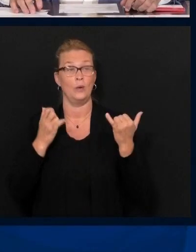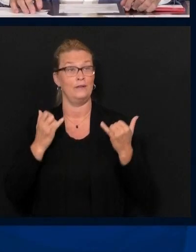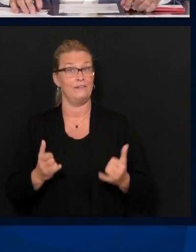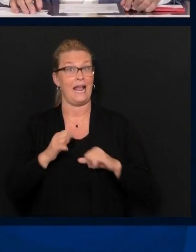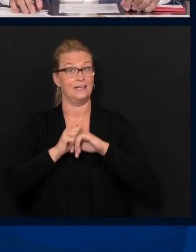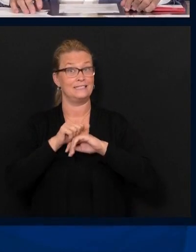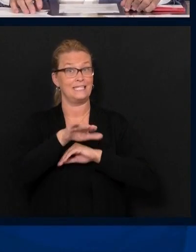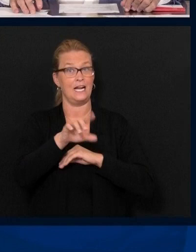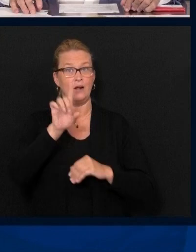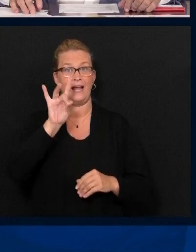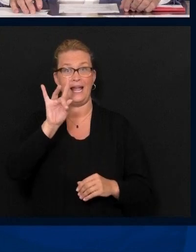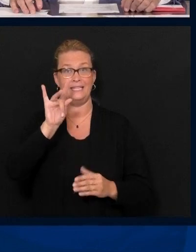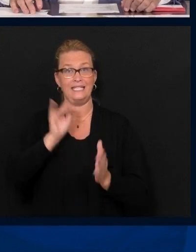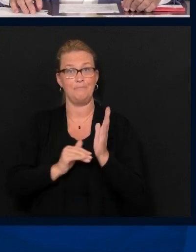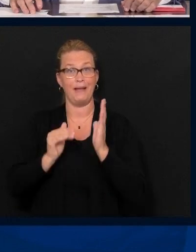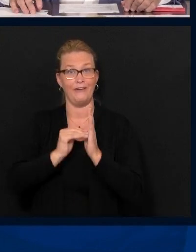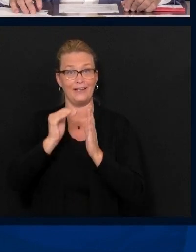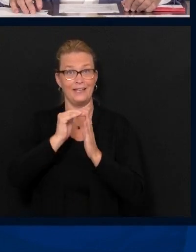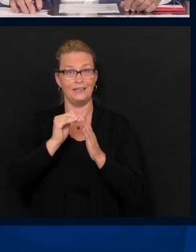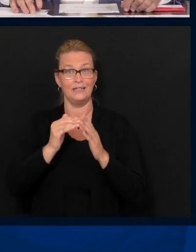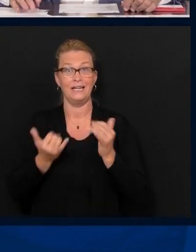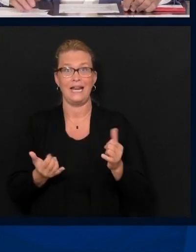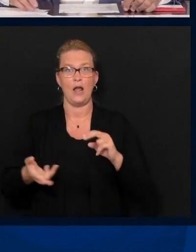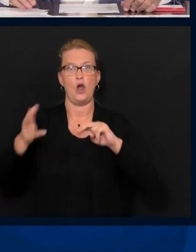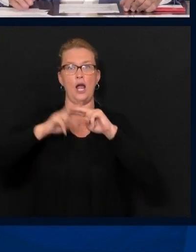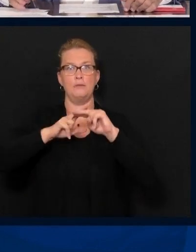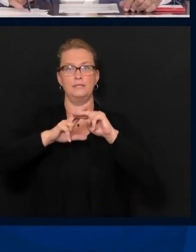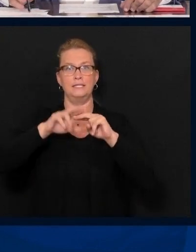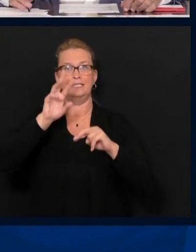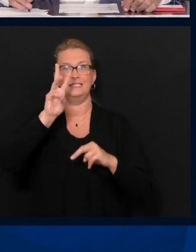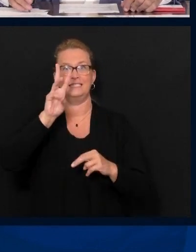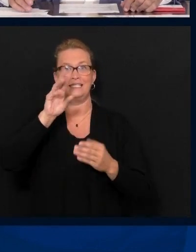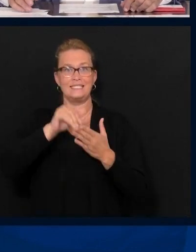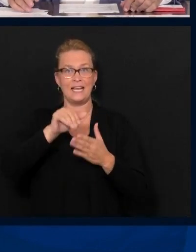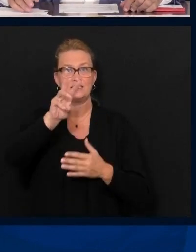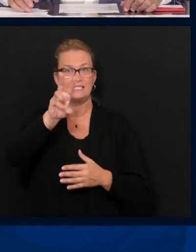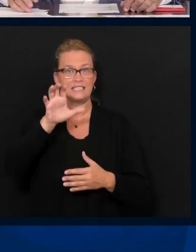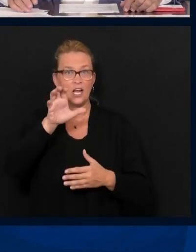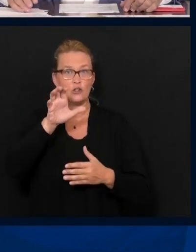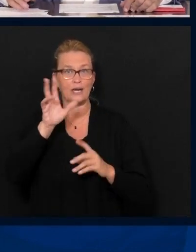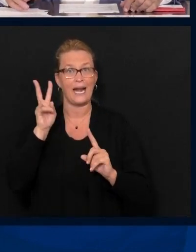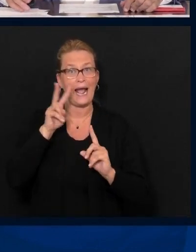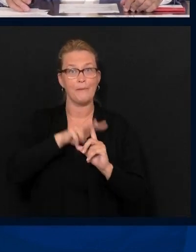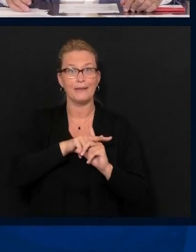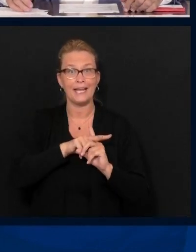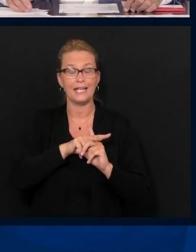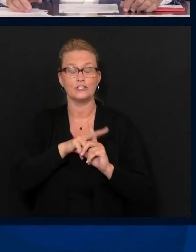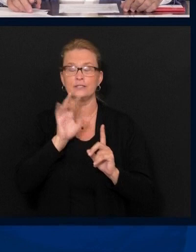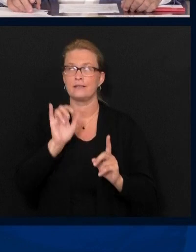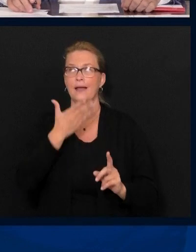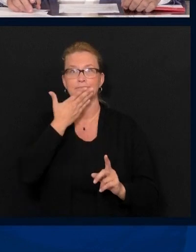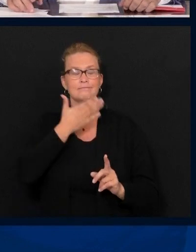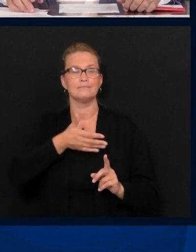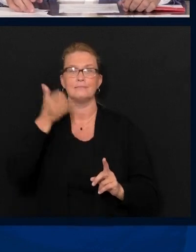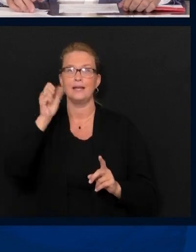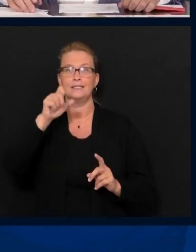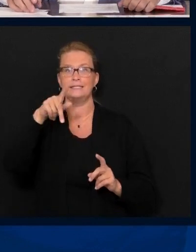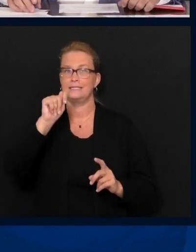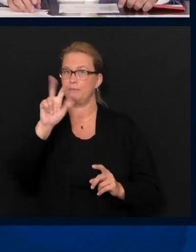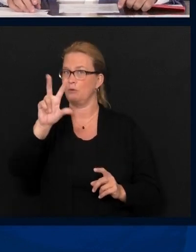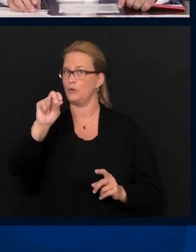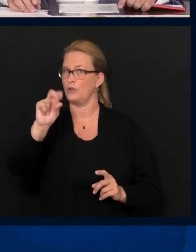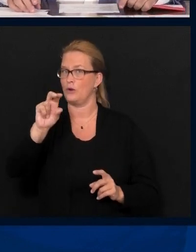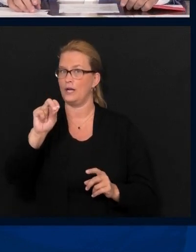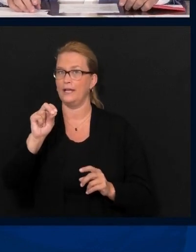out 18 million. We now are up to 6,600 applications. That's a whole lot better. You know, September 30th is the